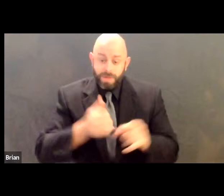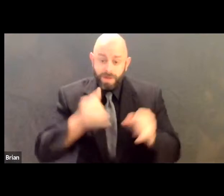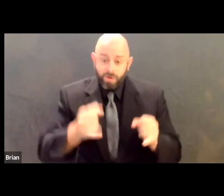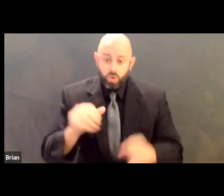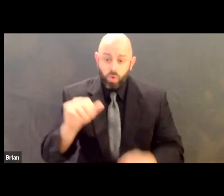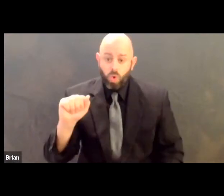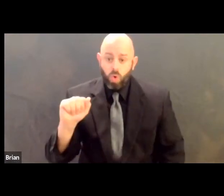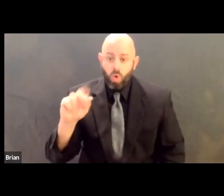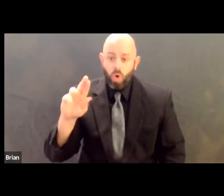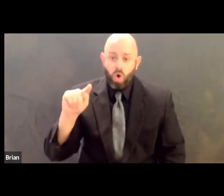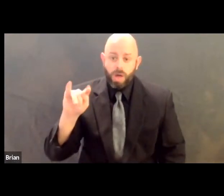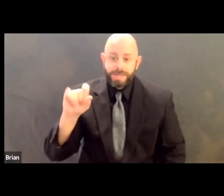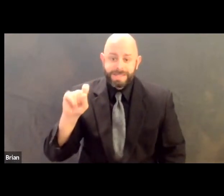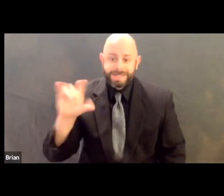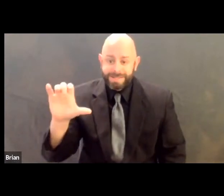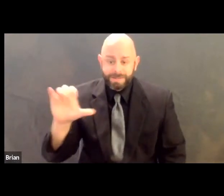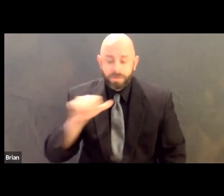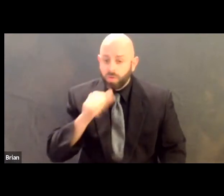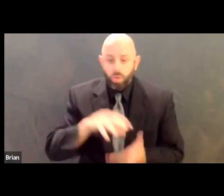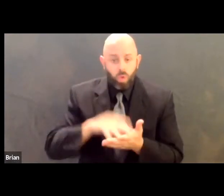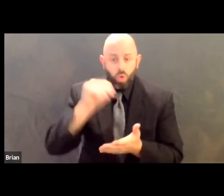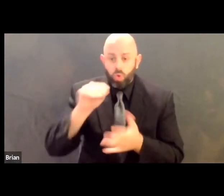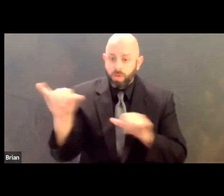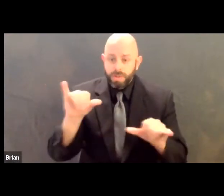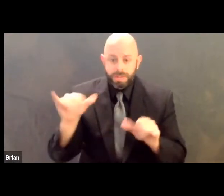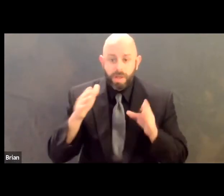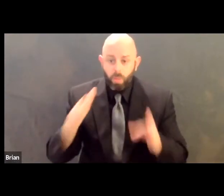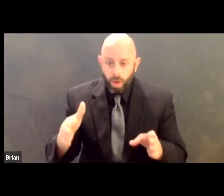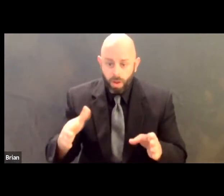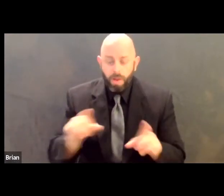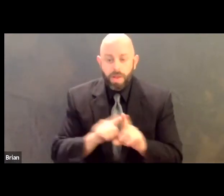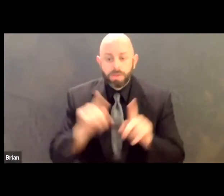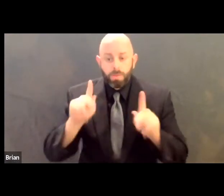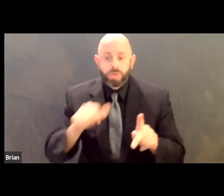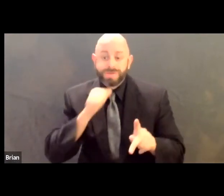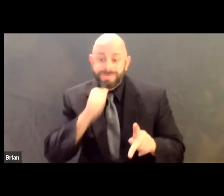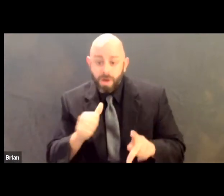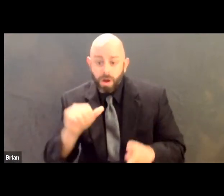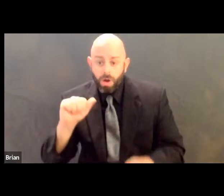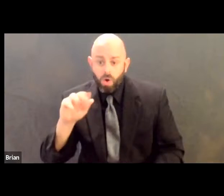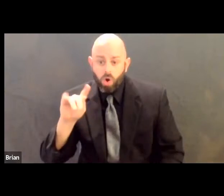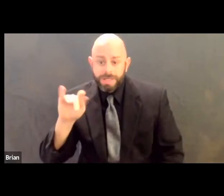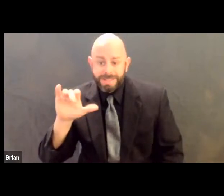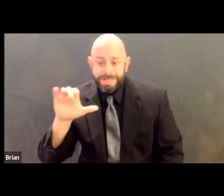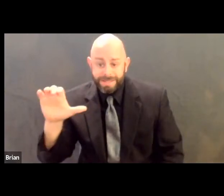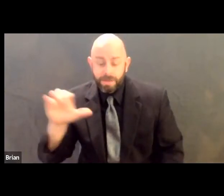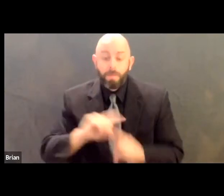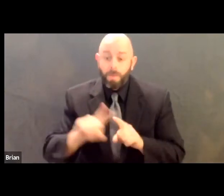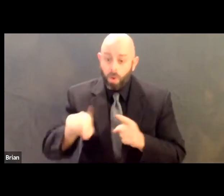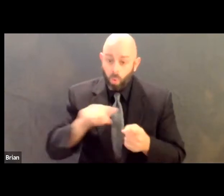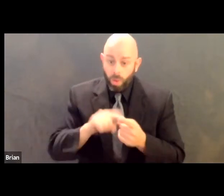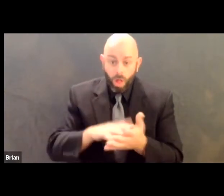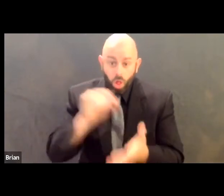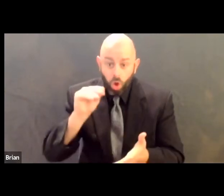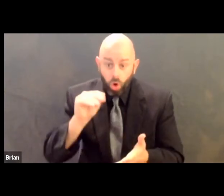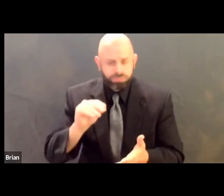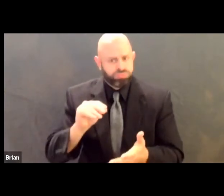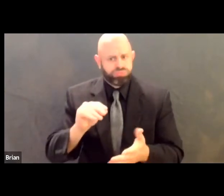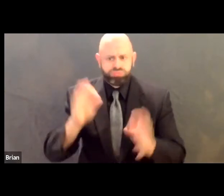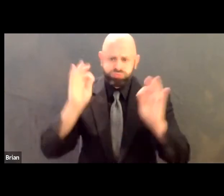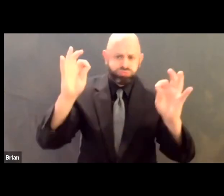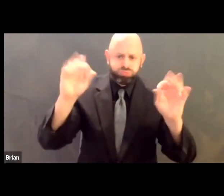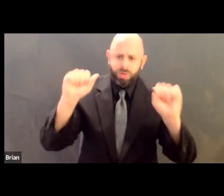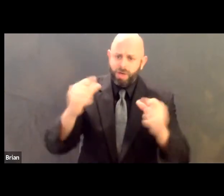way as someone else who is not autistic. But once learning it, they can do the job as well, if not even better, than a